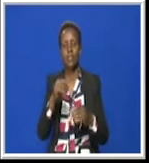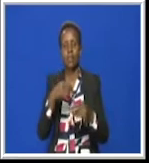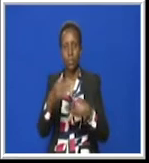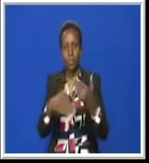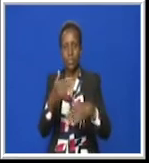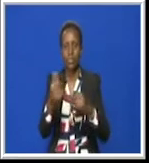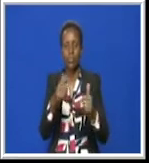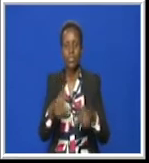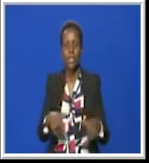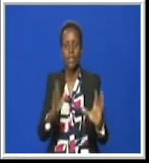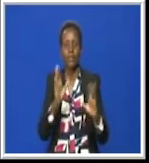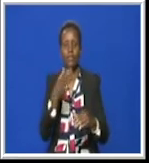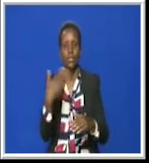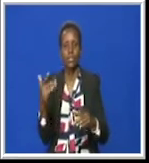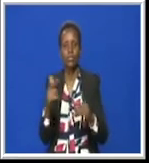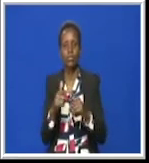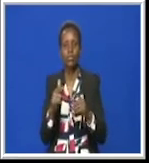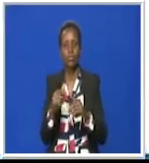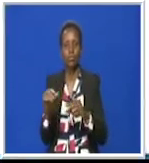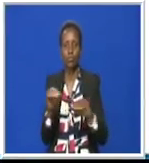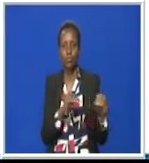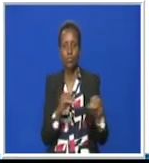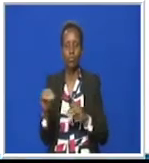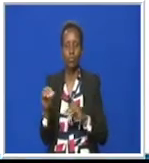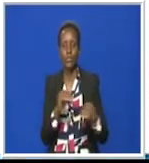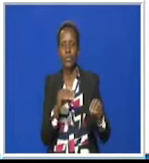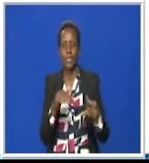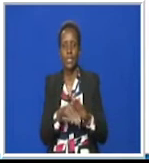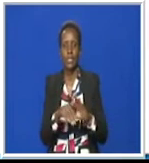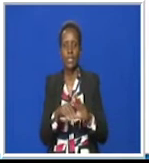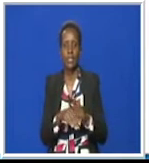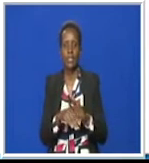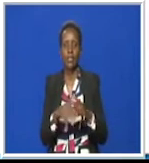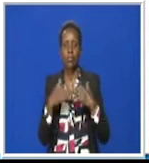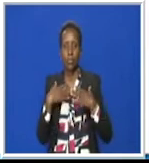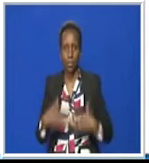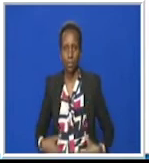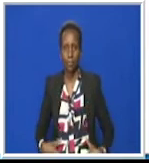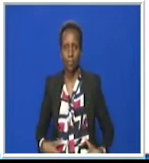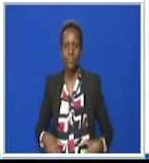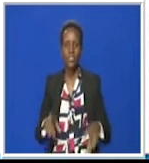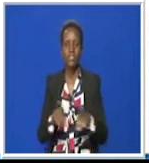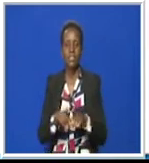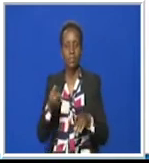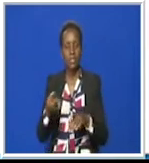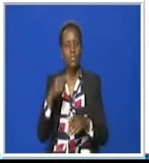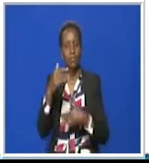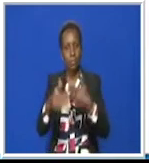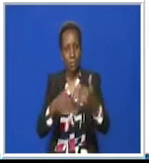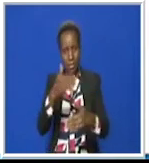allows substances to move across a semipermeable membrane. But then this physiological